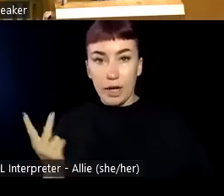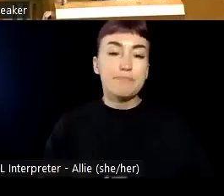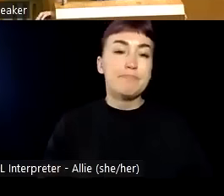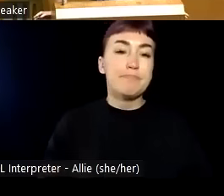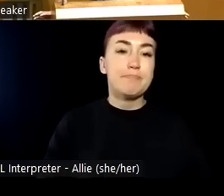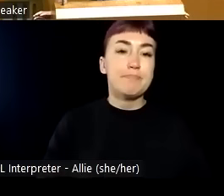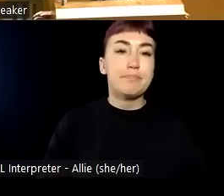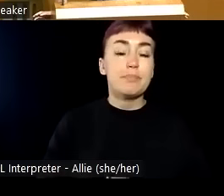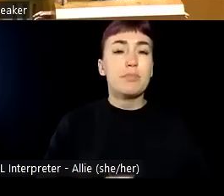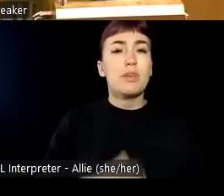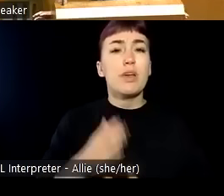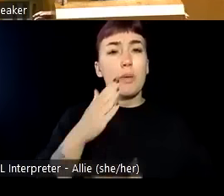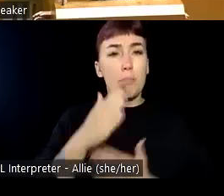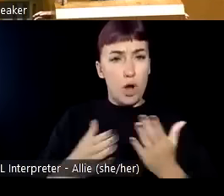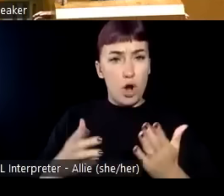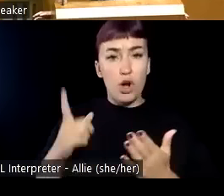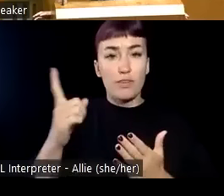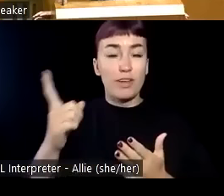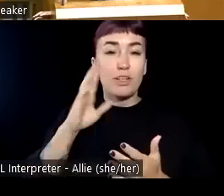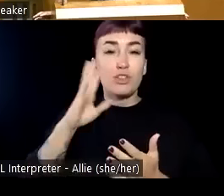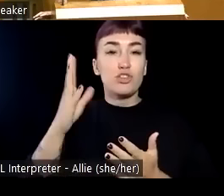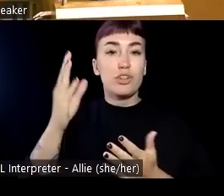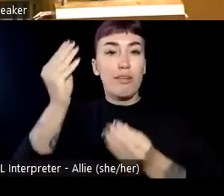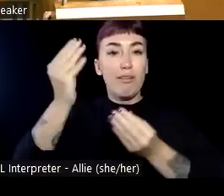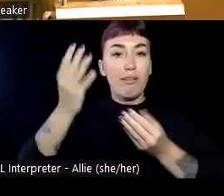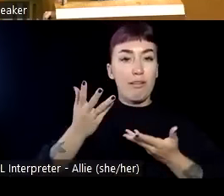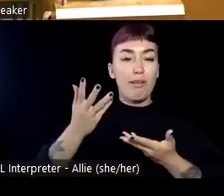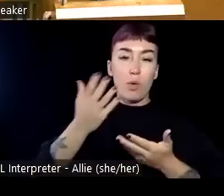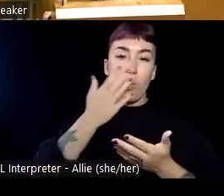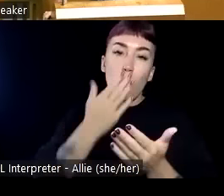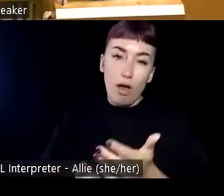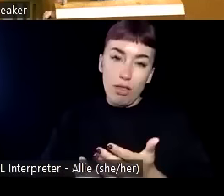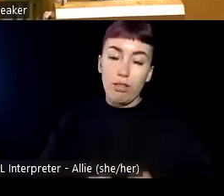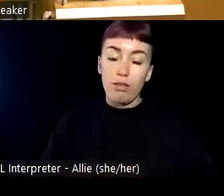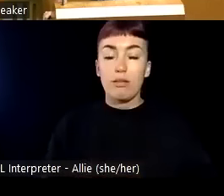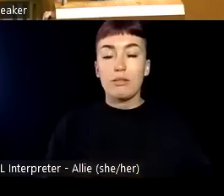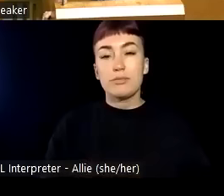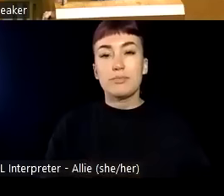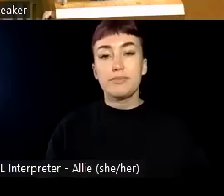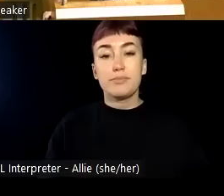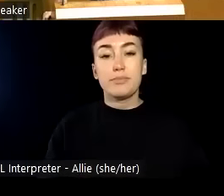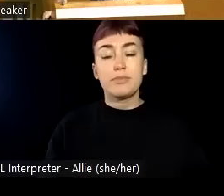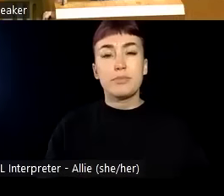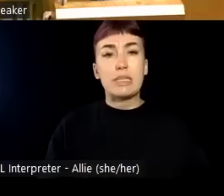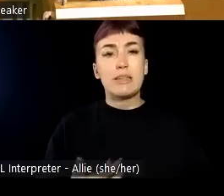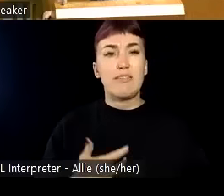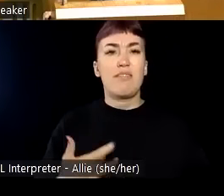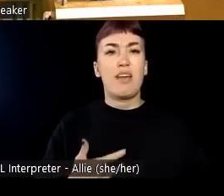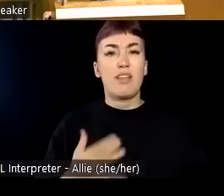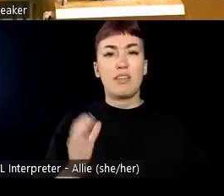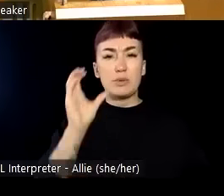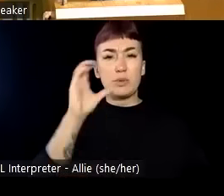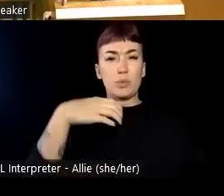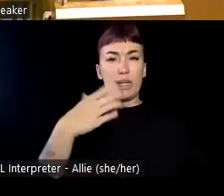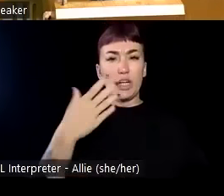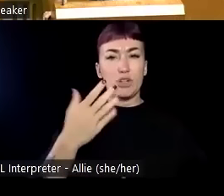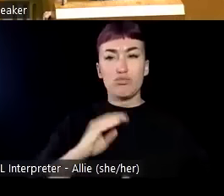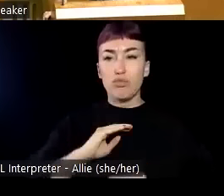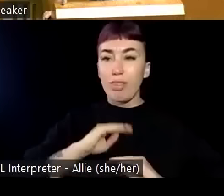Now, part of it was she delivered it so well. But I felt this weird sense of relief